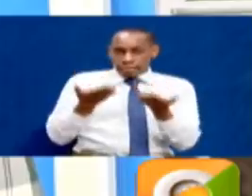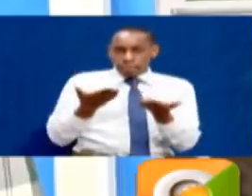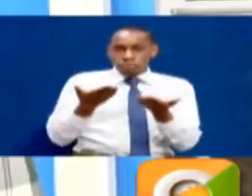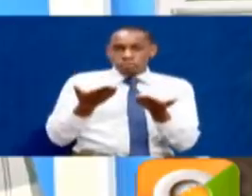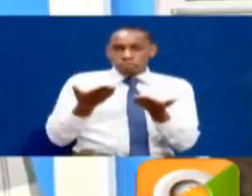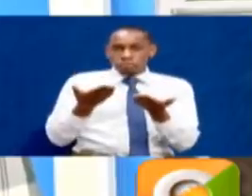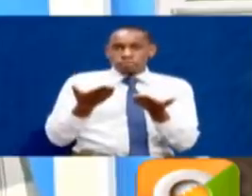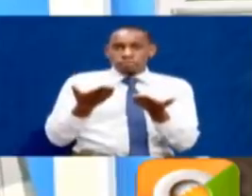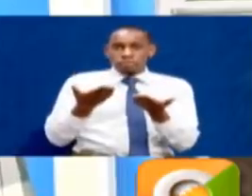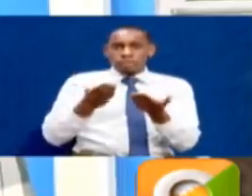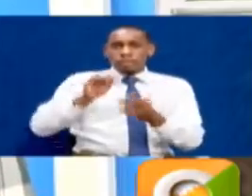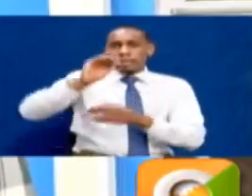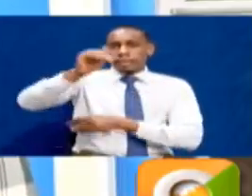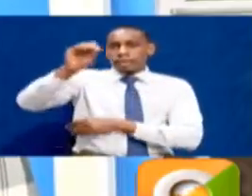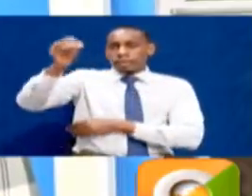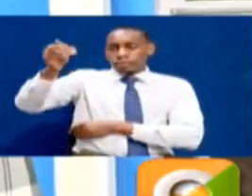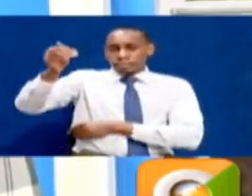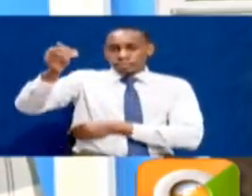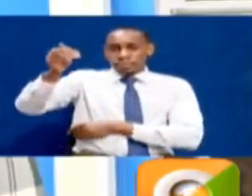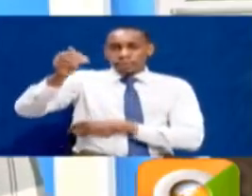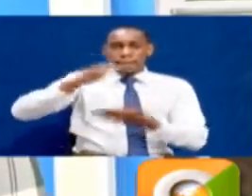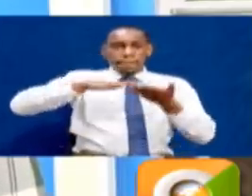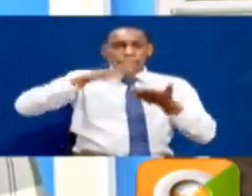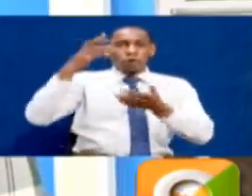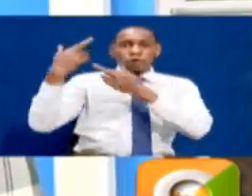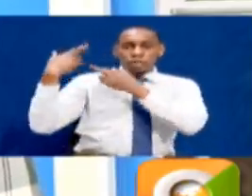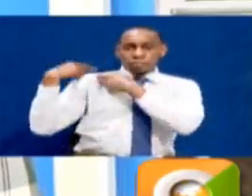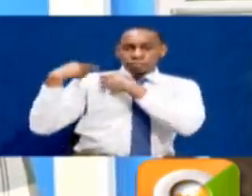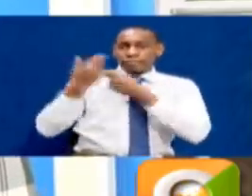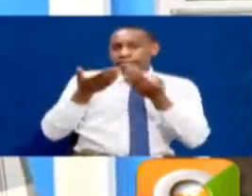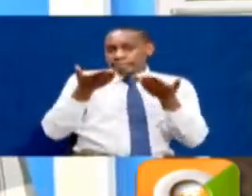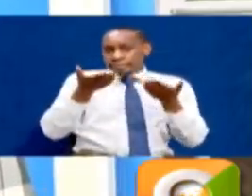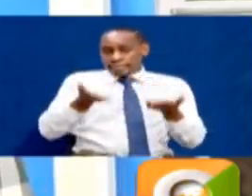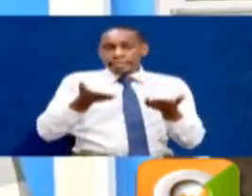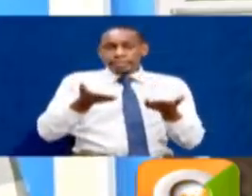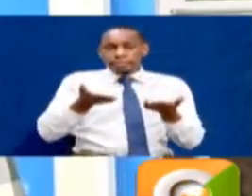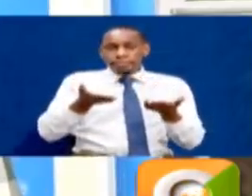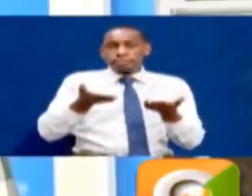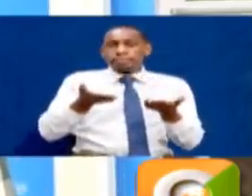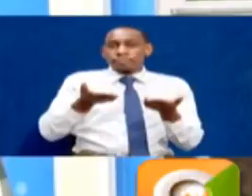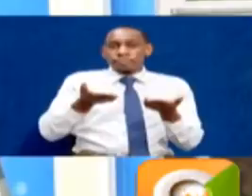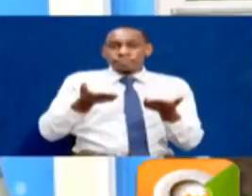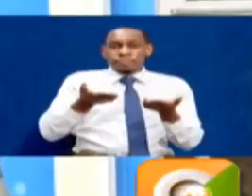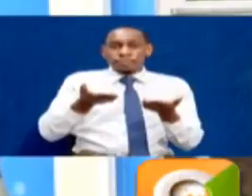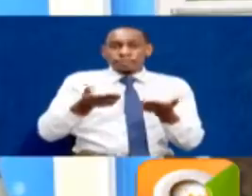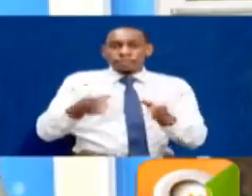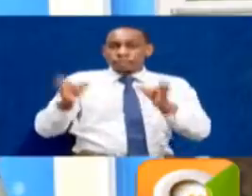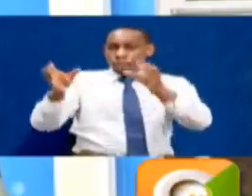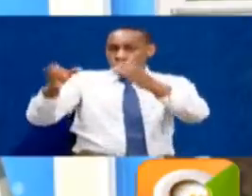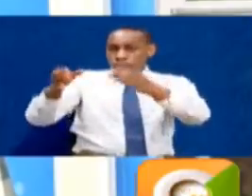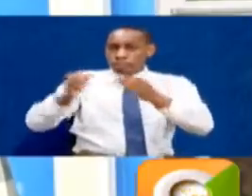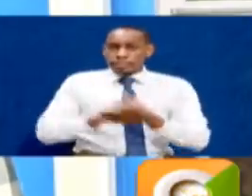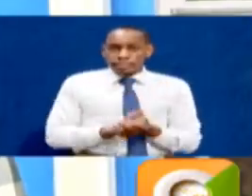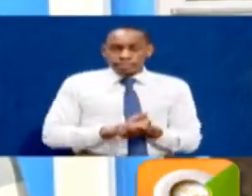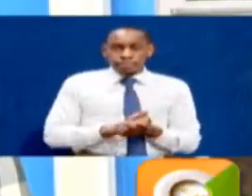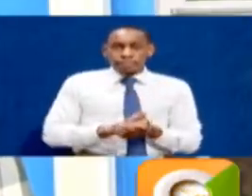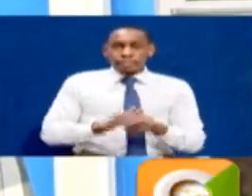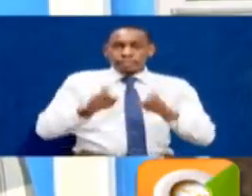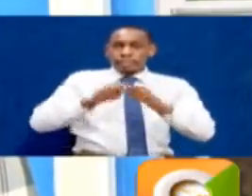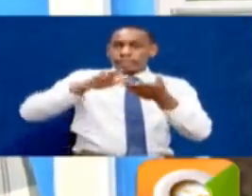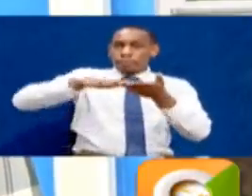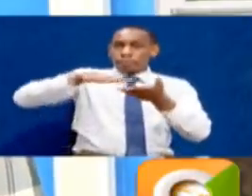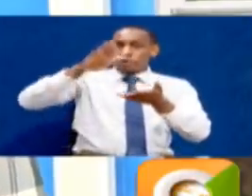falling onto counties, more responsibilities are falling onto communities, and